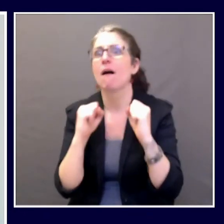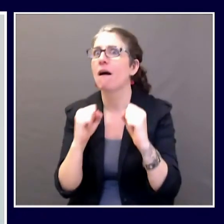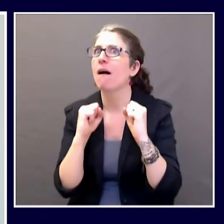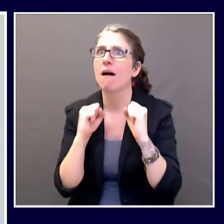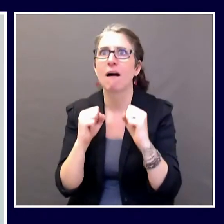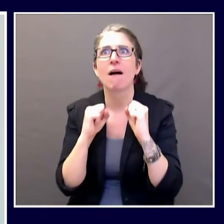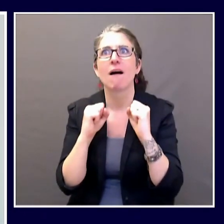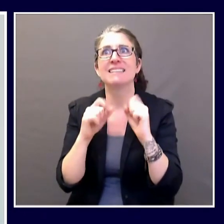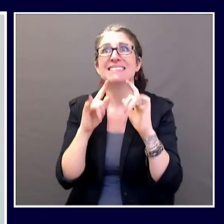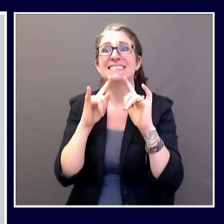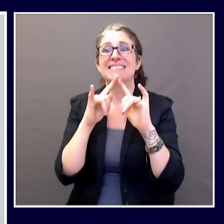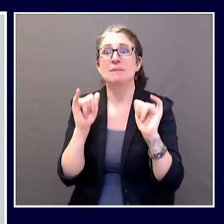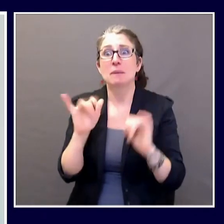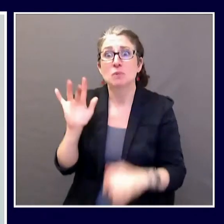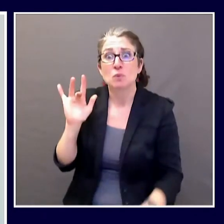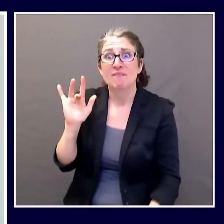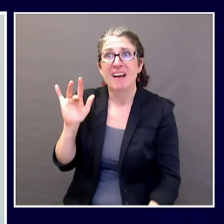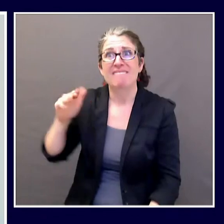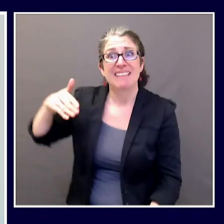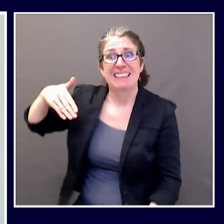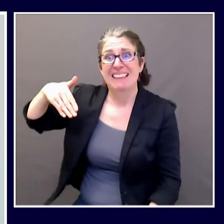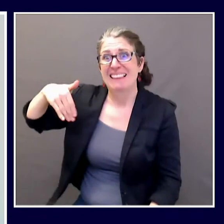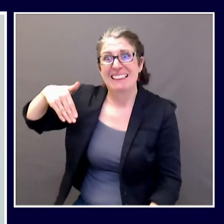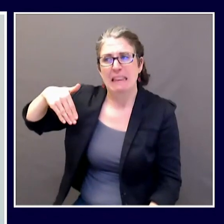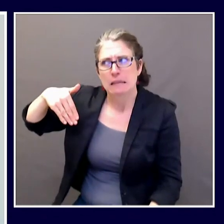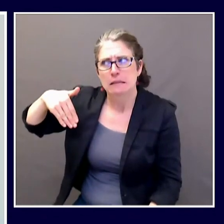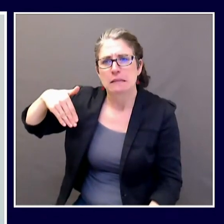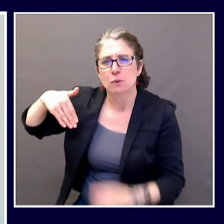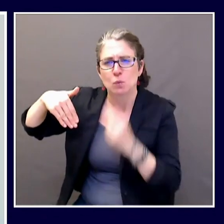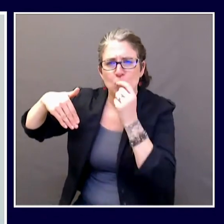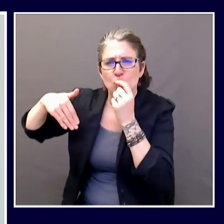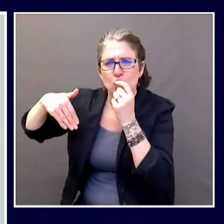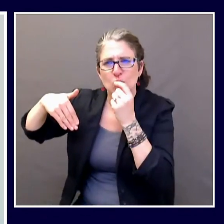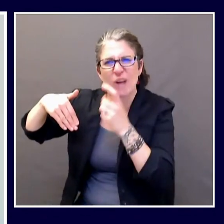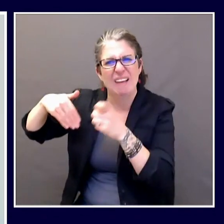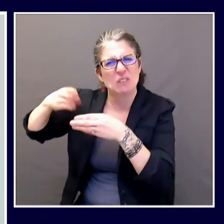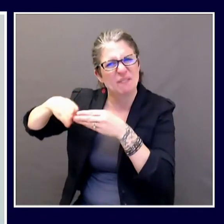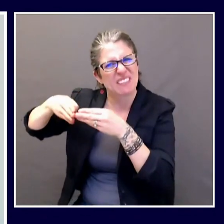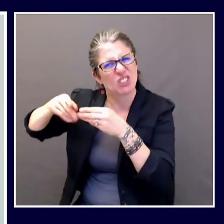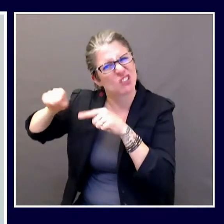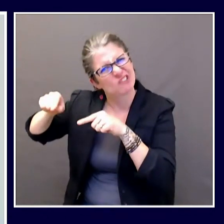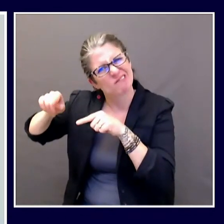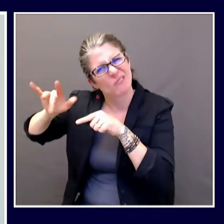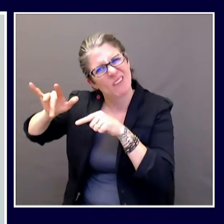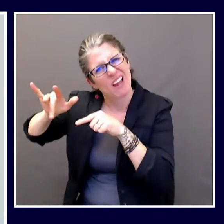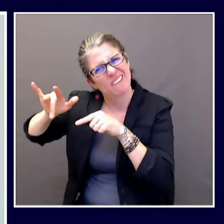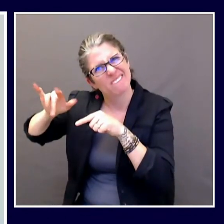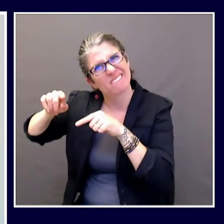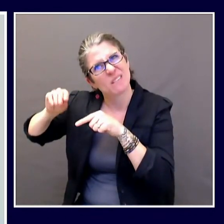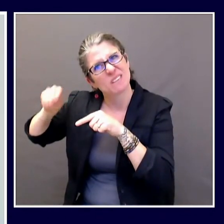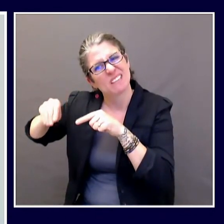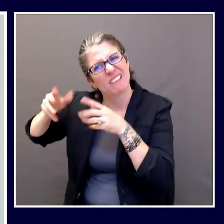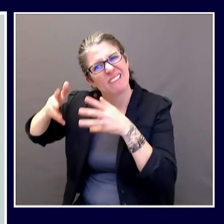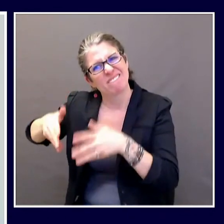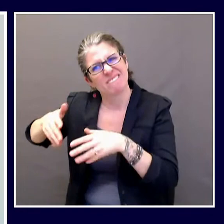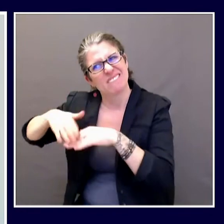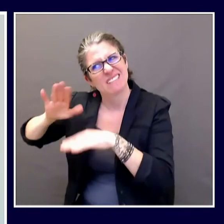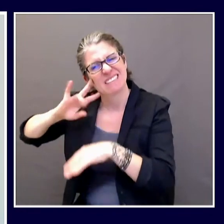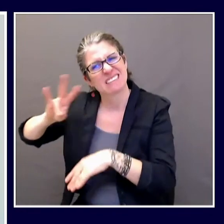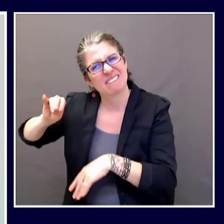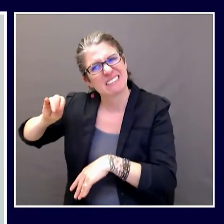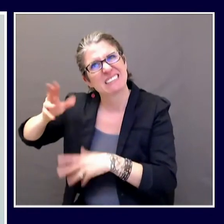discussions. I think we will try to broaden these access points, recognizing that we're missing some people and maybe having our independent